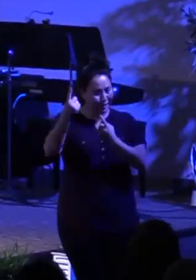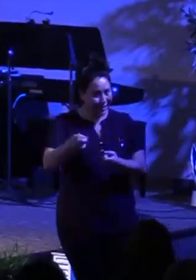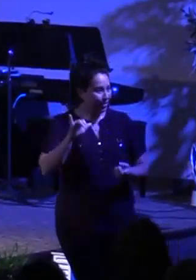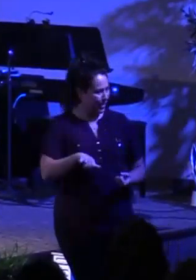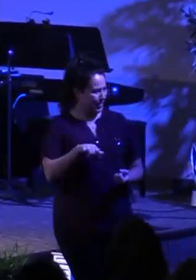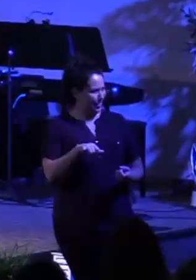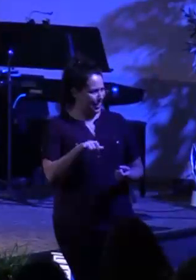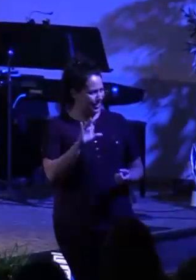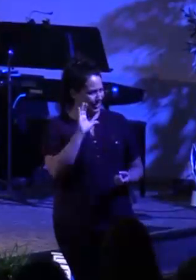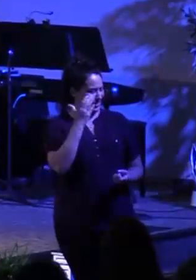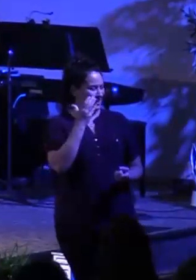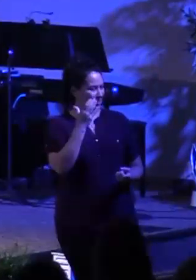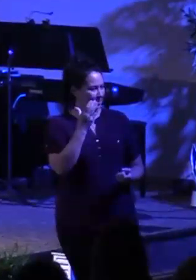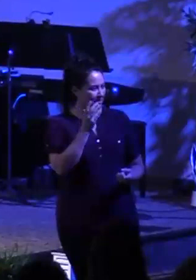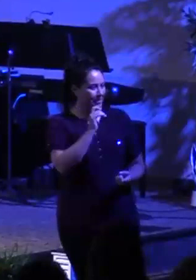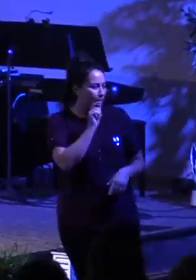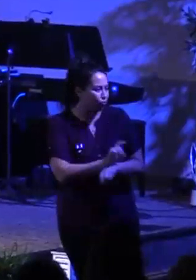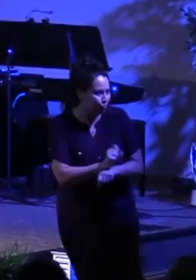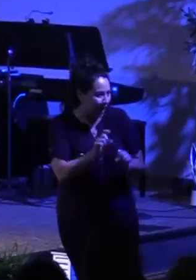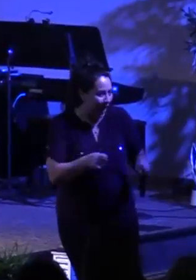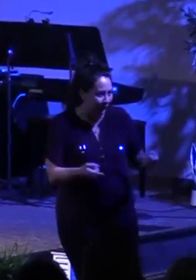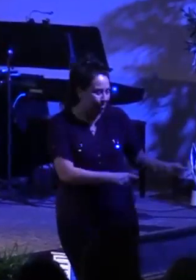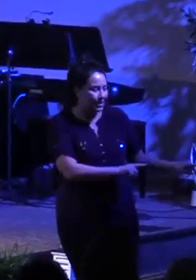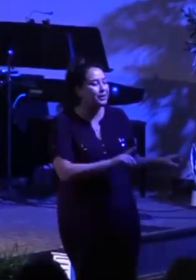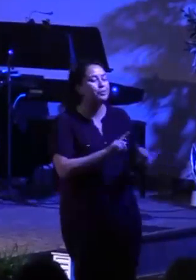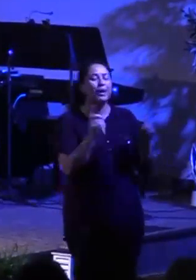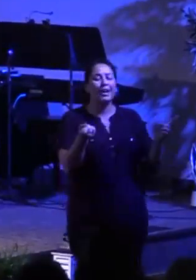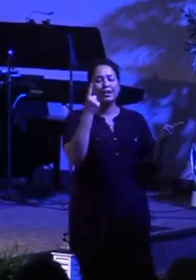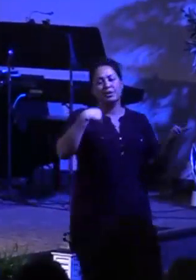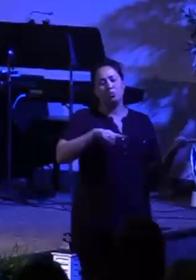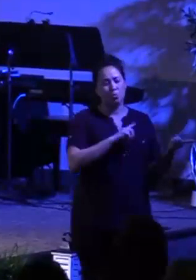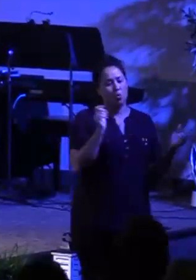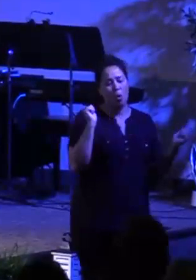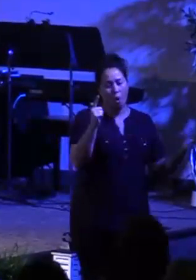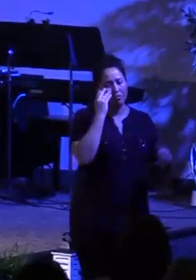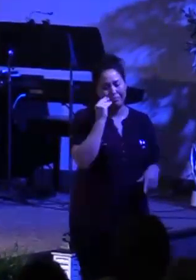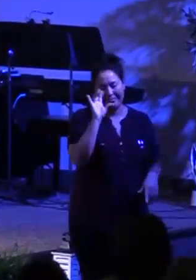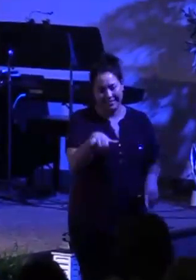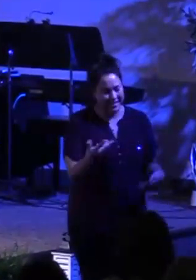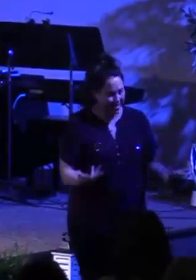thing seems a bit elusive. Well, you're in good company. I think it happens to all of us.